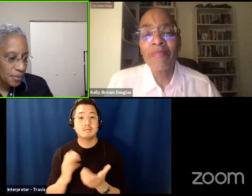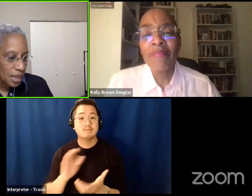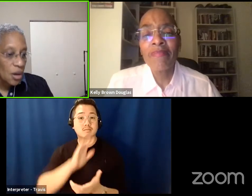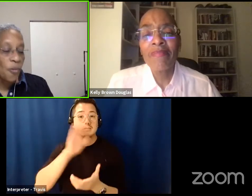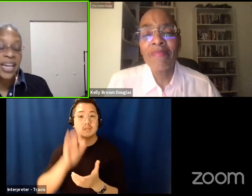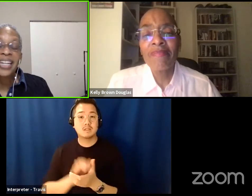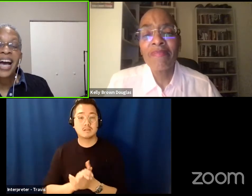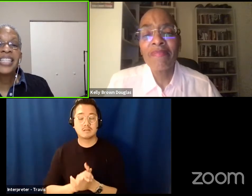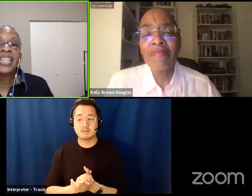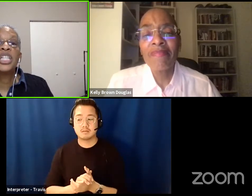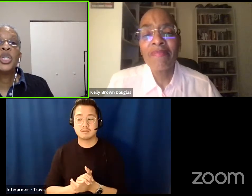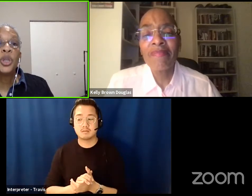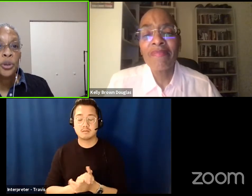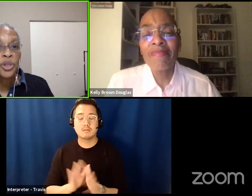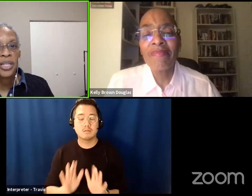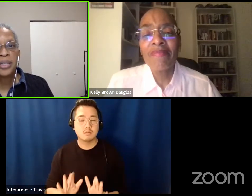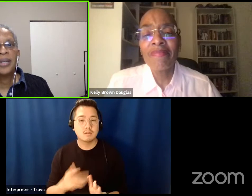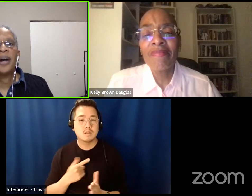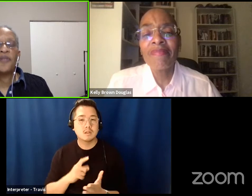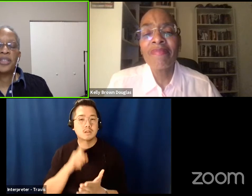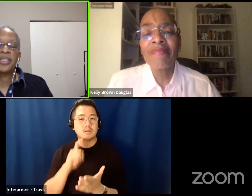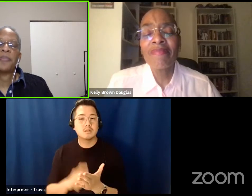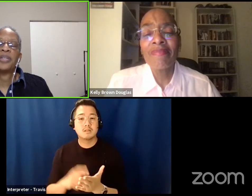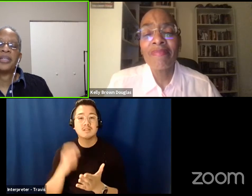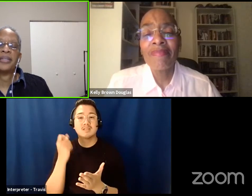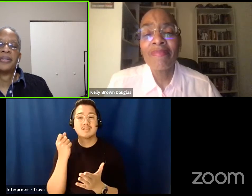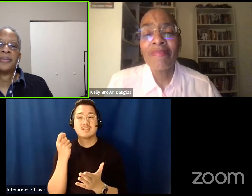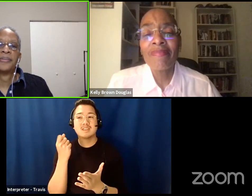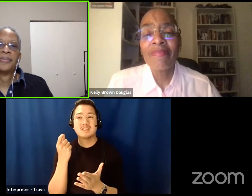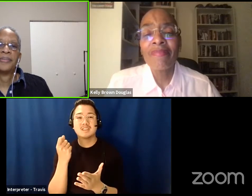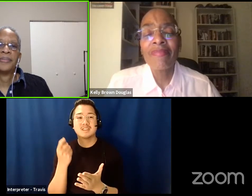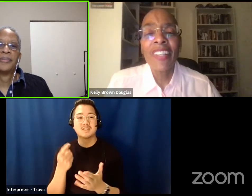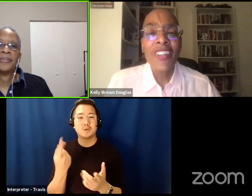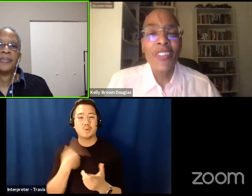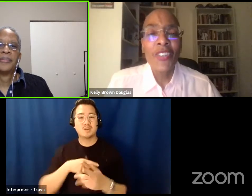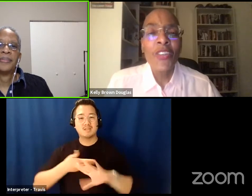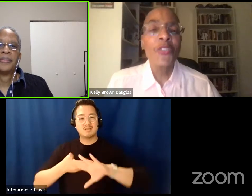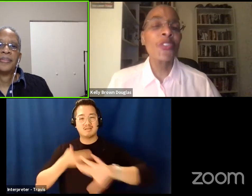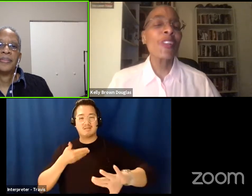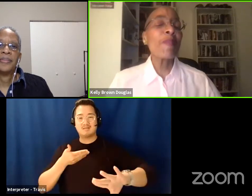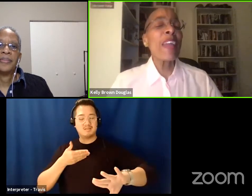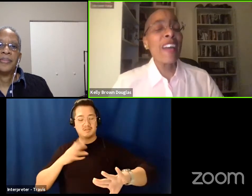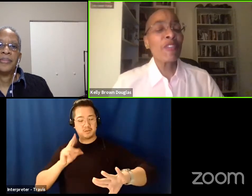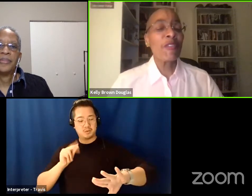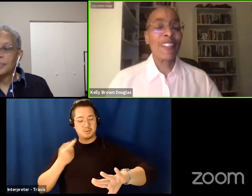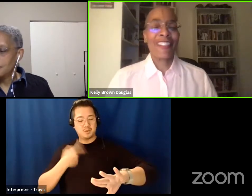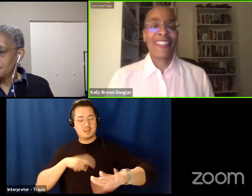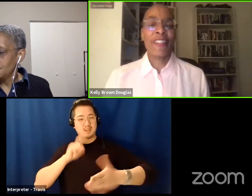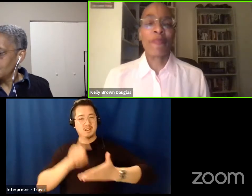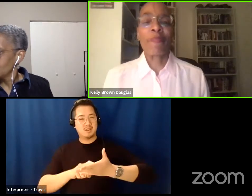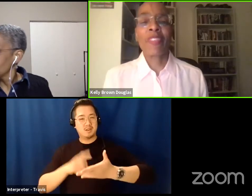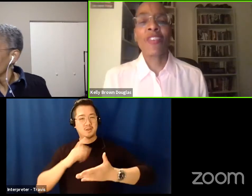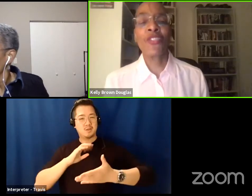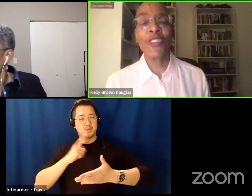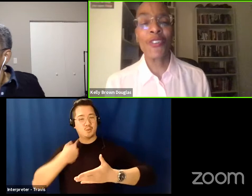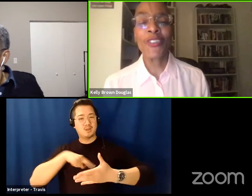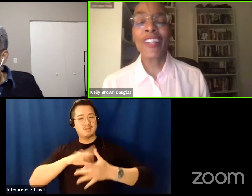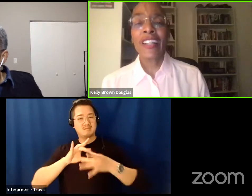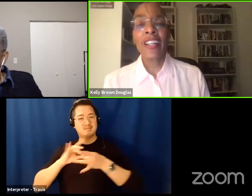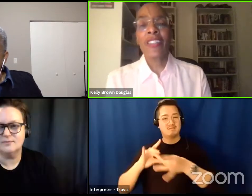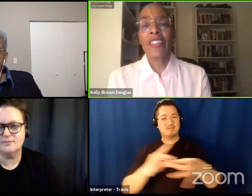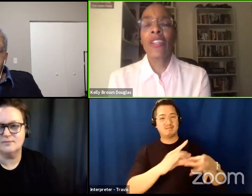with recognizing the delusion of our separateness. So let me ask you this then.